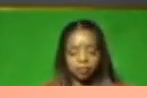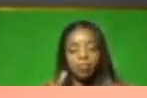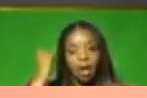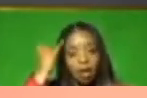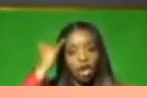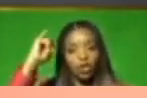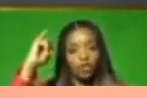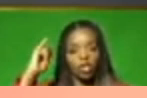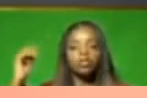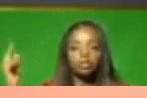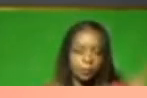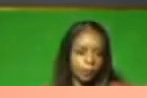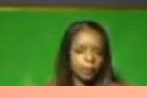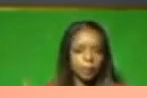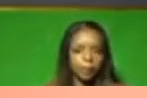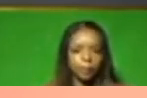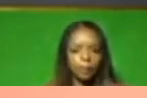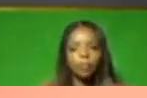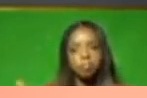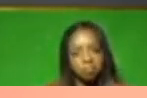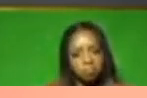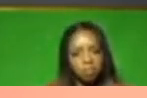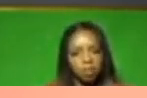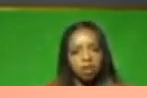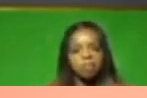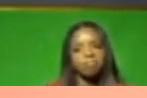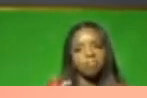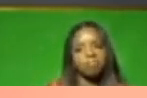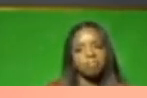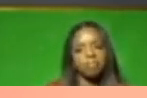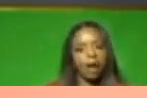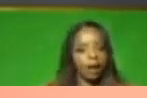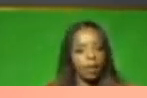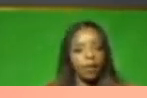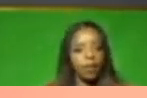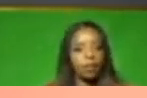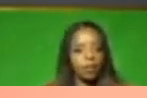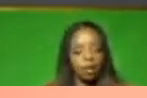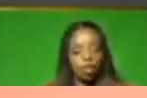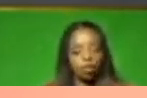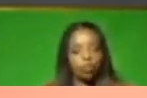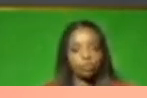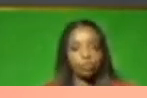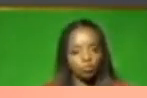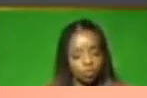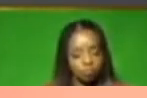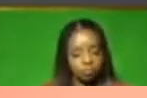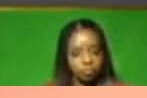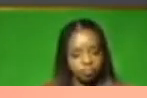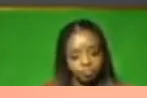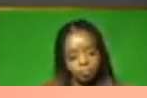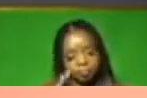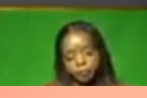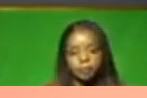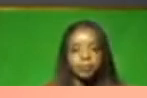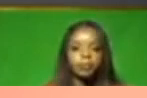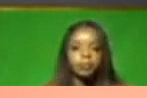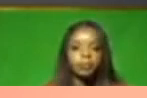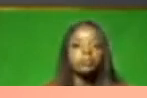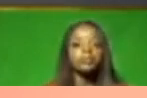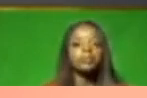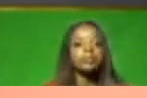views on how they can contribute to the continued growth of our economy. The initiative brings